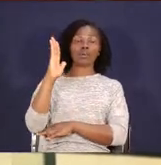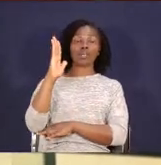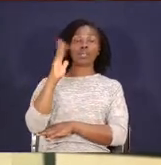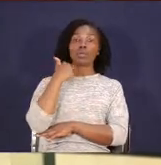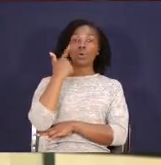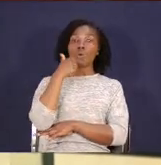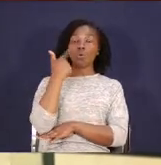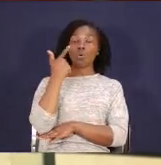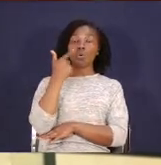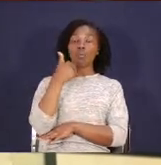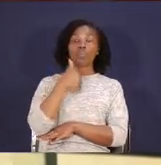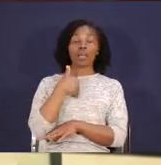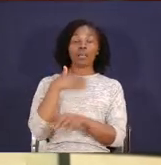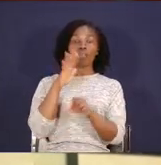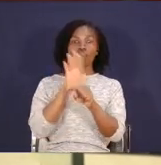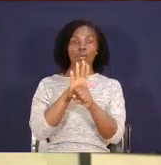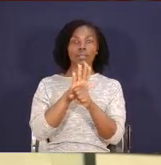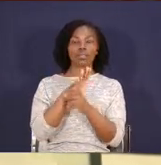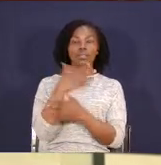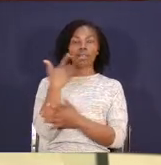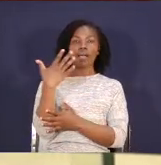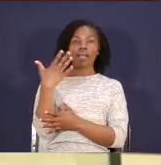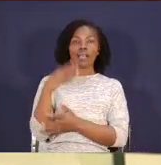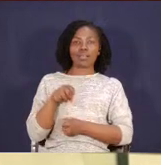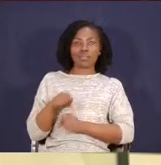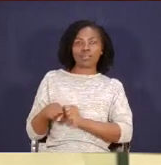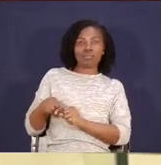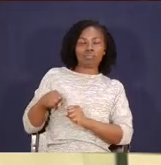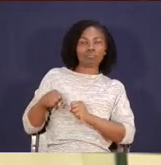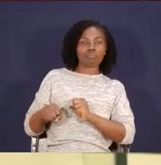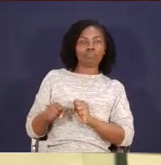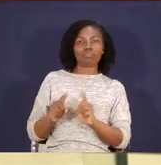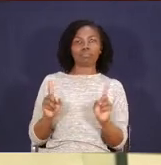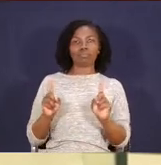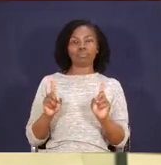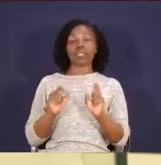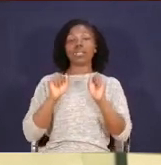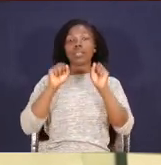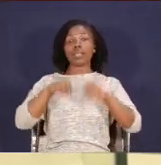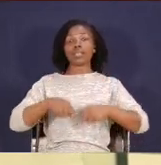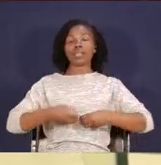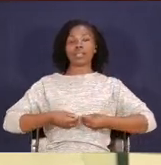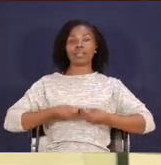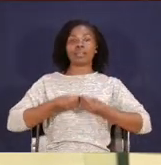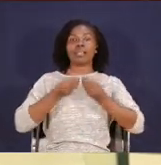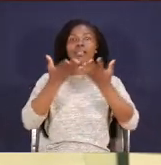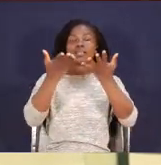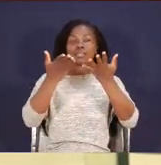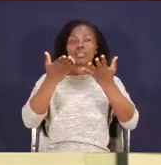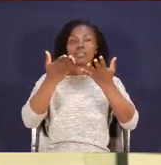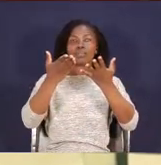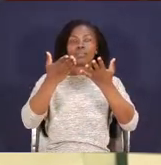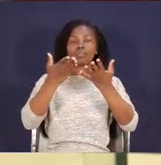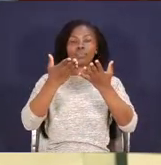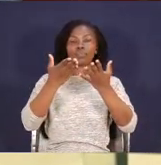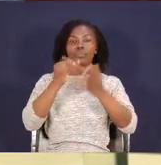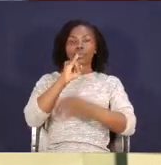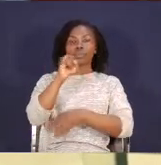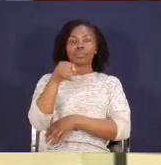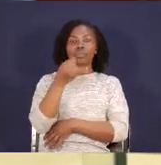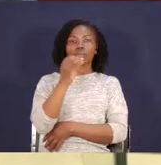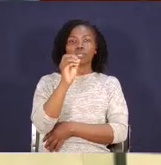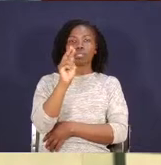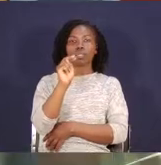abundance. Like I said, his hands are not stingy. He is ready to release and give us. John 1